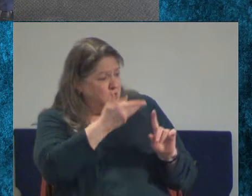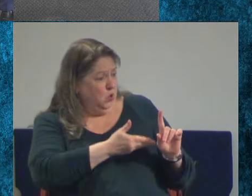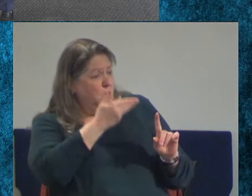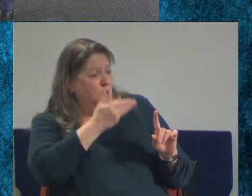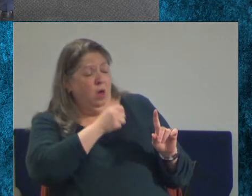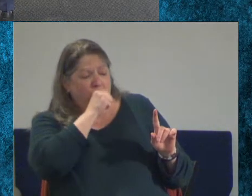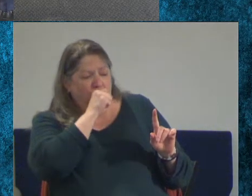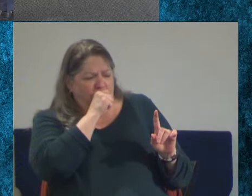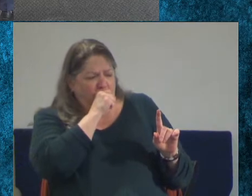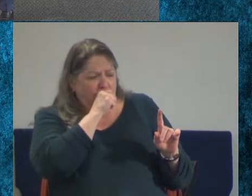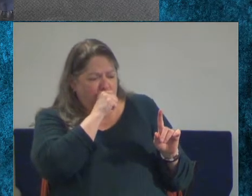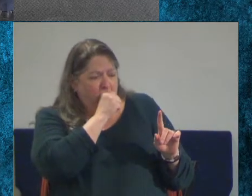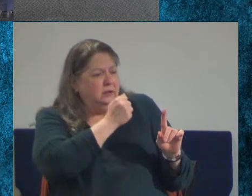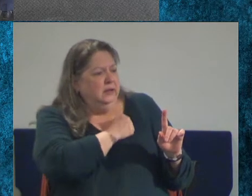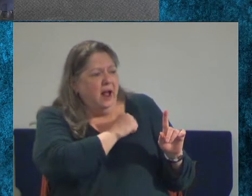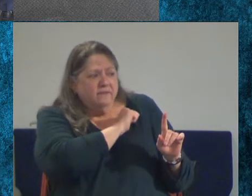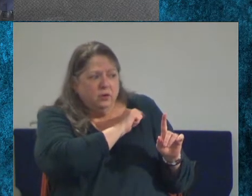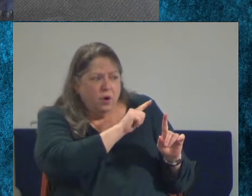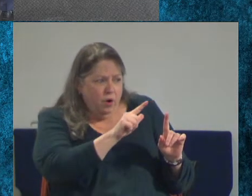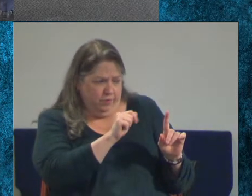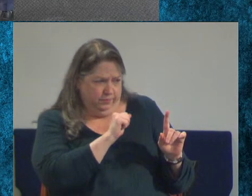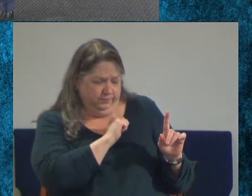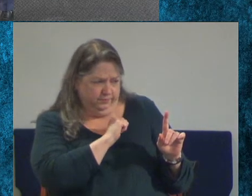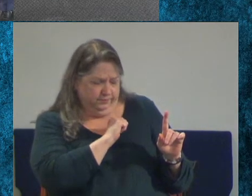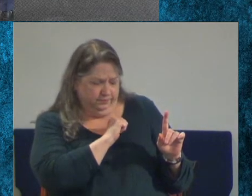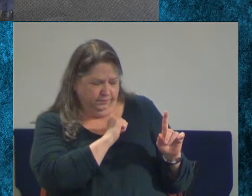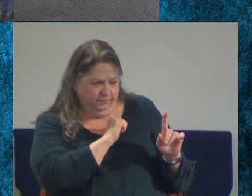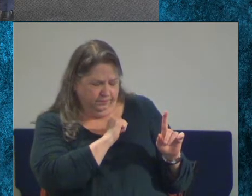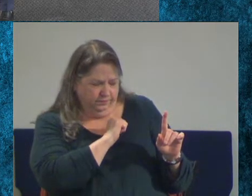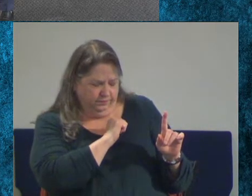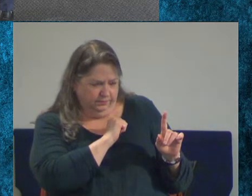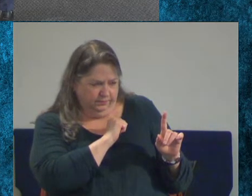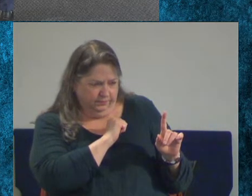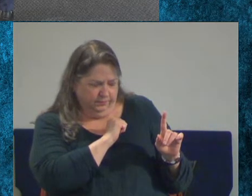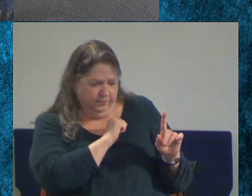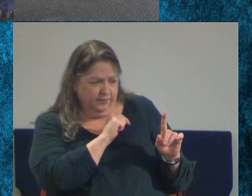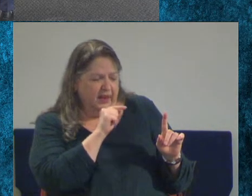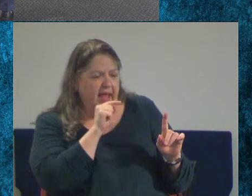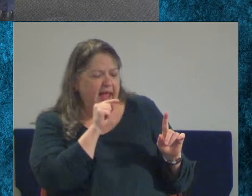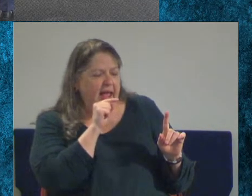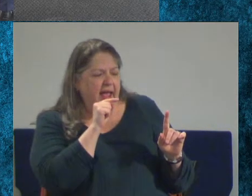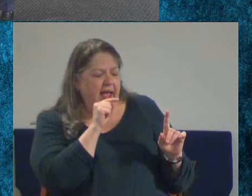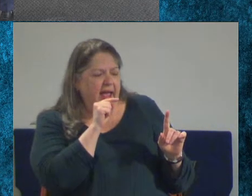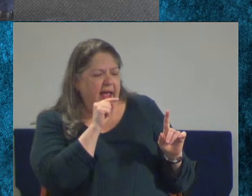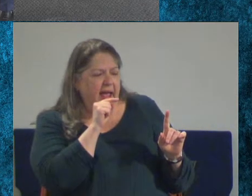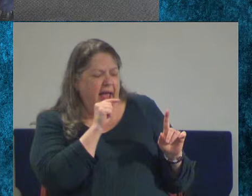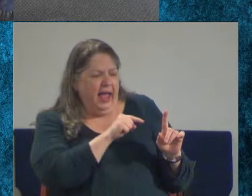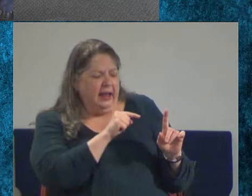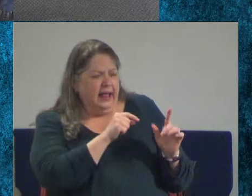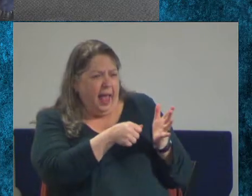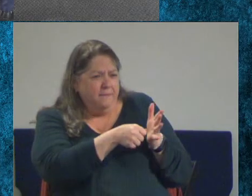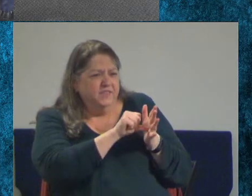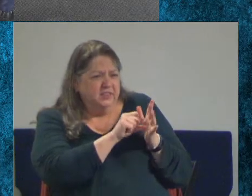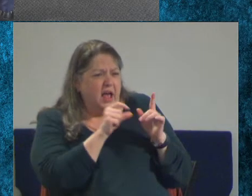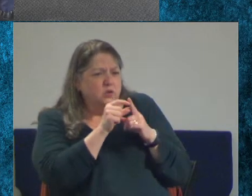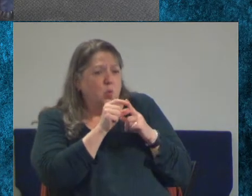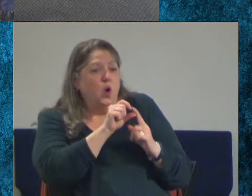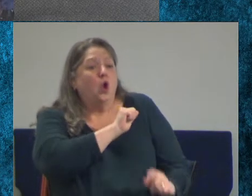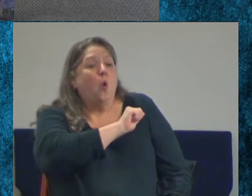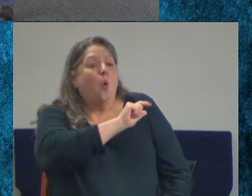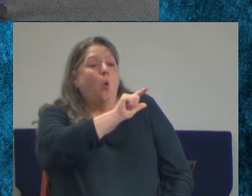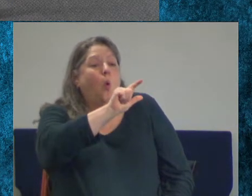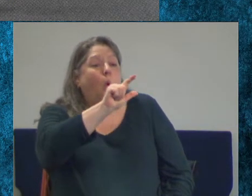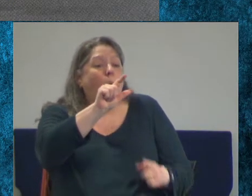By the way, keep note on that word all there. The emphasis of all the saints. It's interesting that